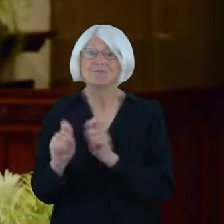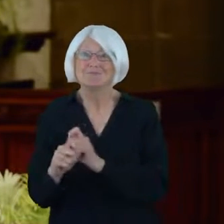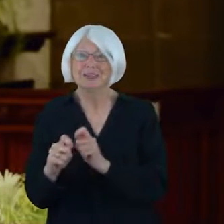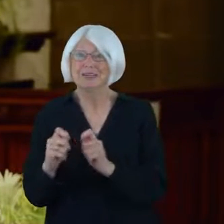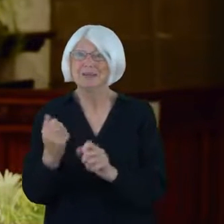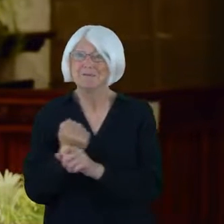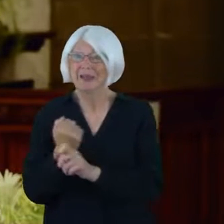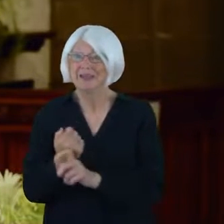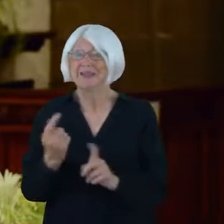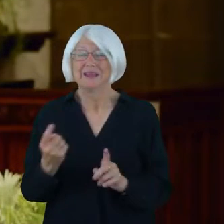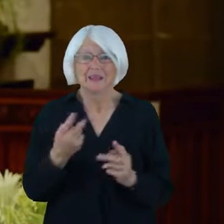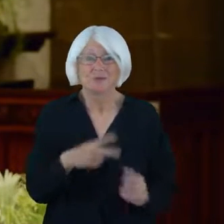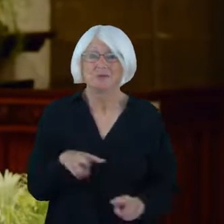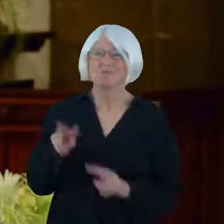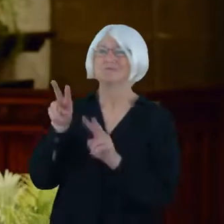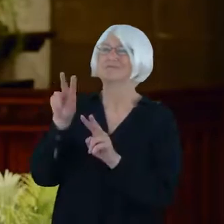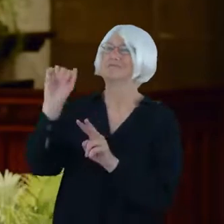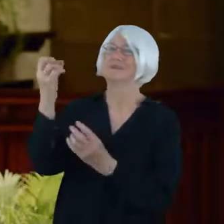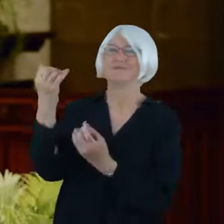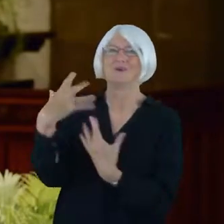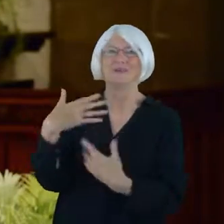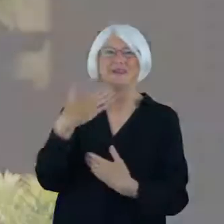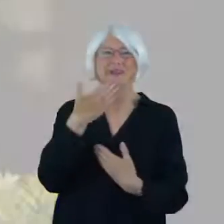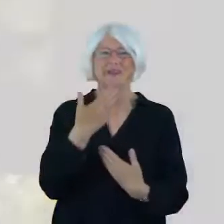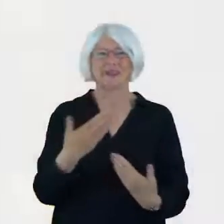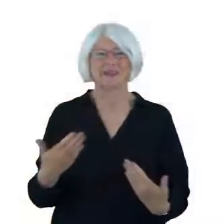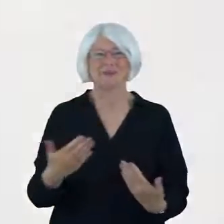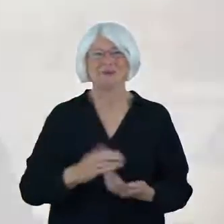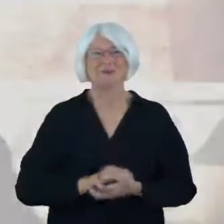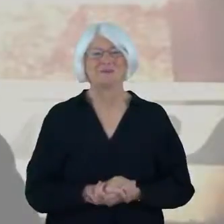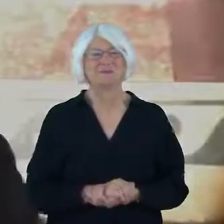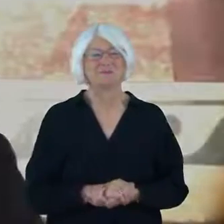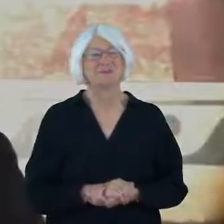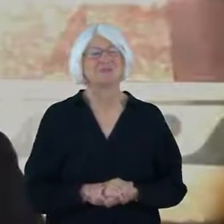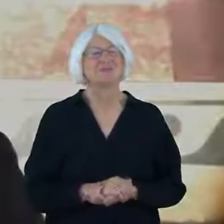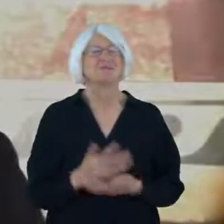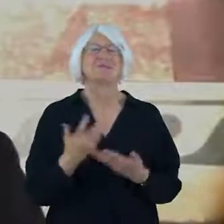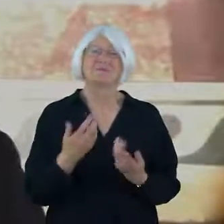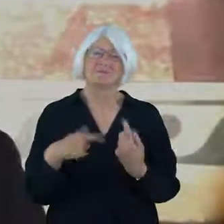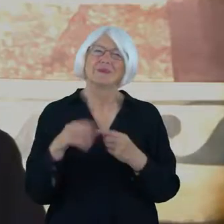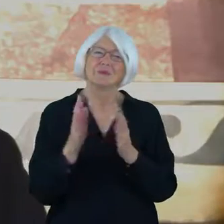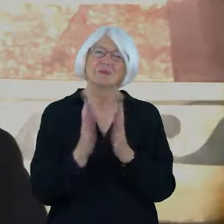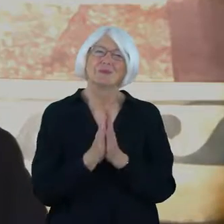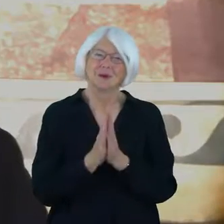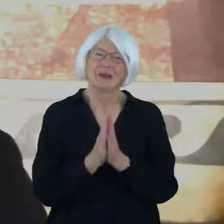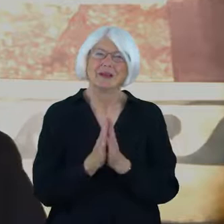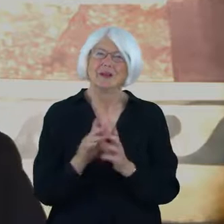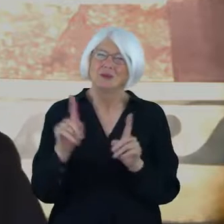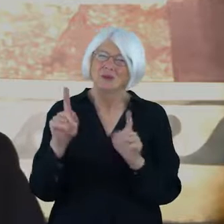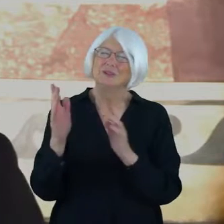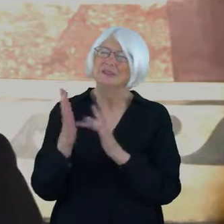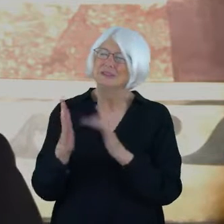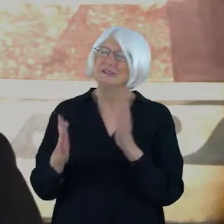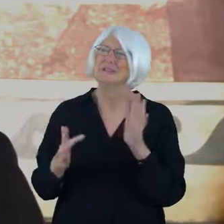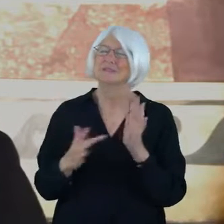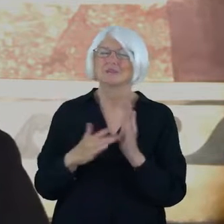pay attention to that voice. Thank you. Let us pray. Lord Jesus